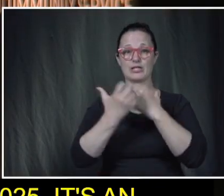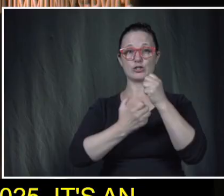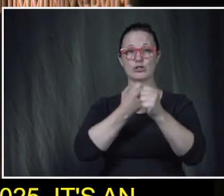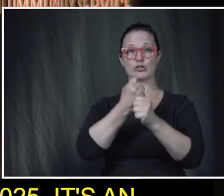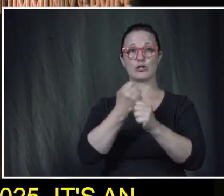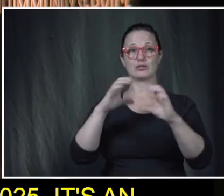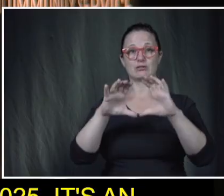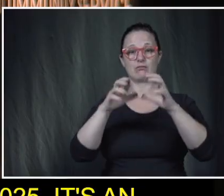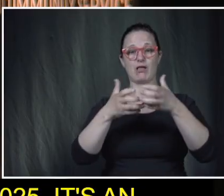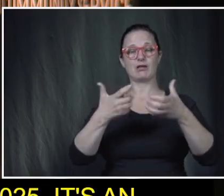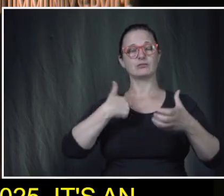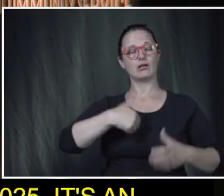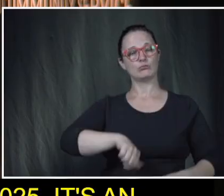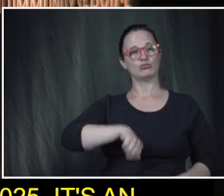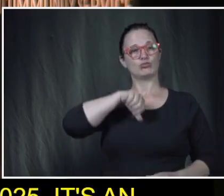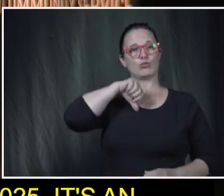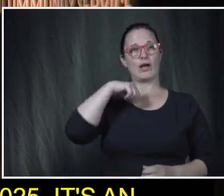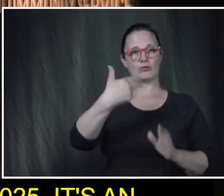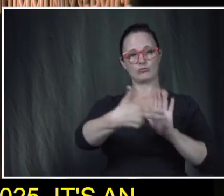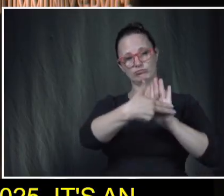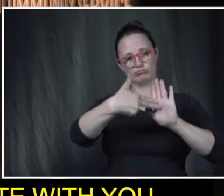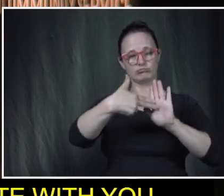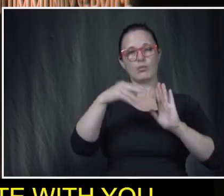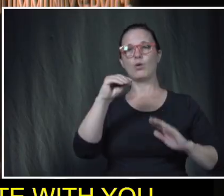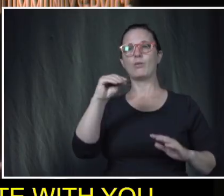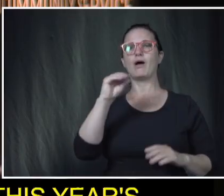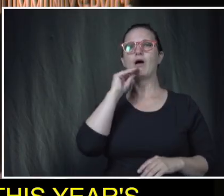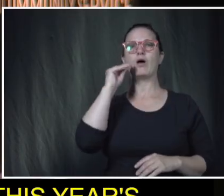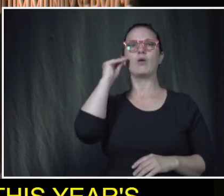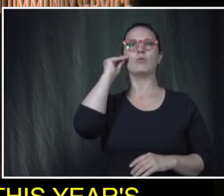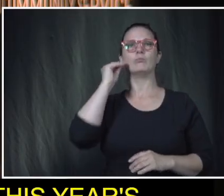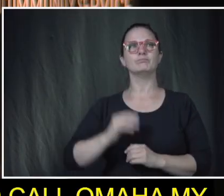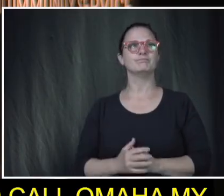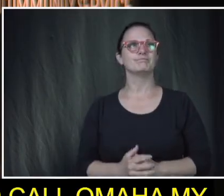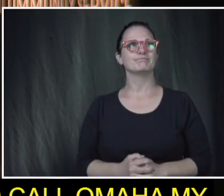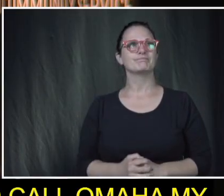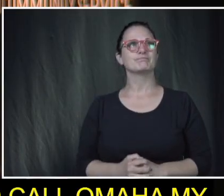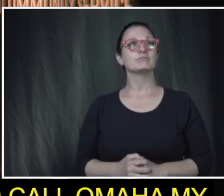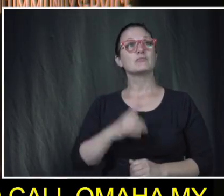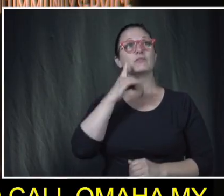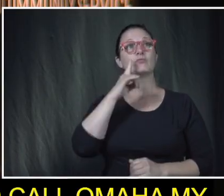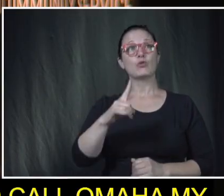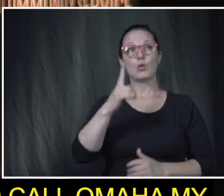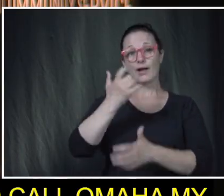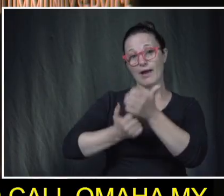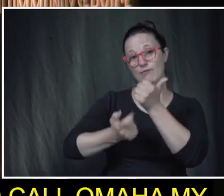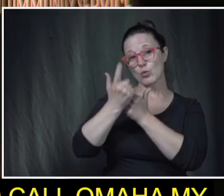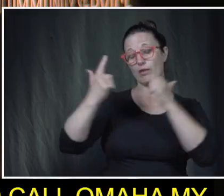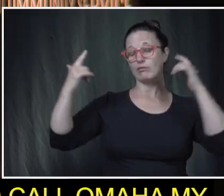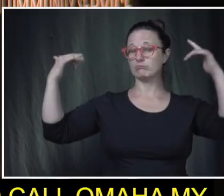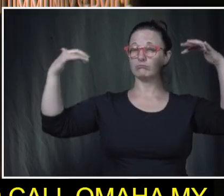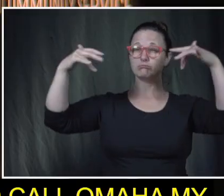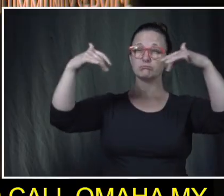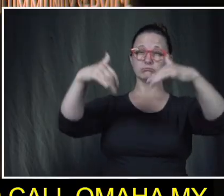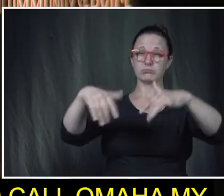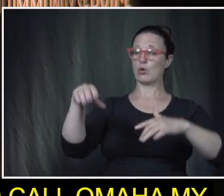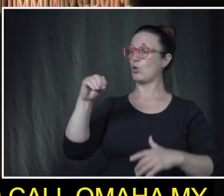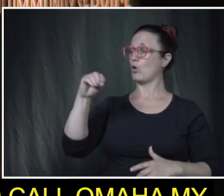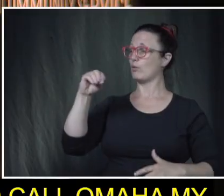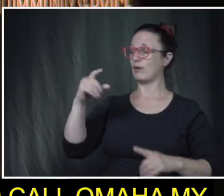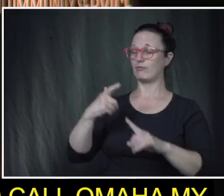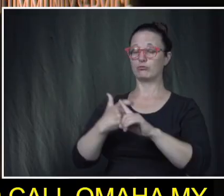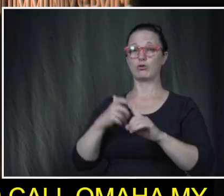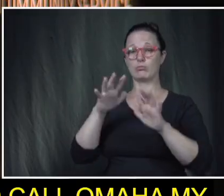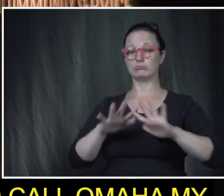class, I'm proud to call Omaha my home. For everyone who came to Omaha from across the